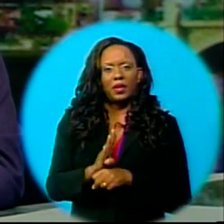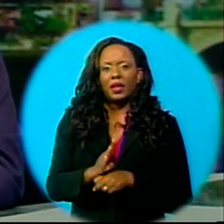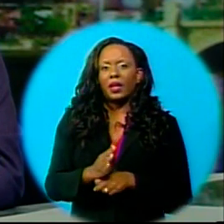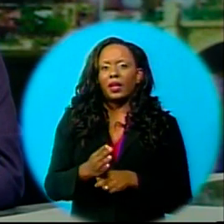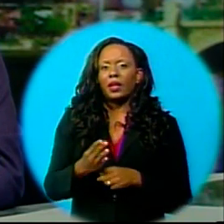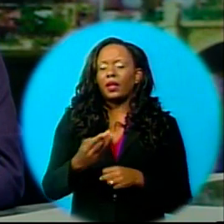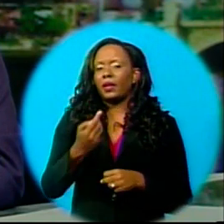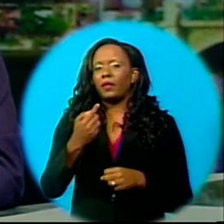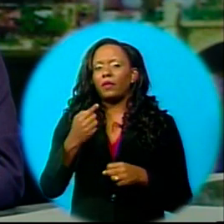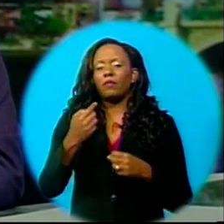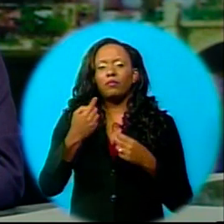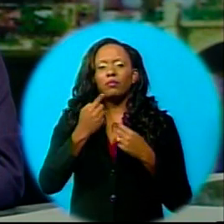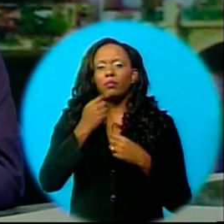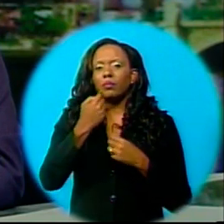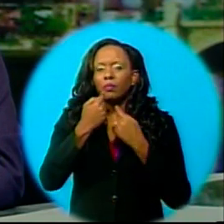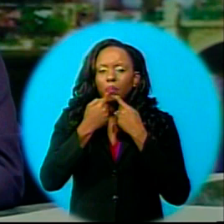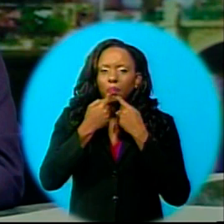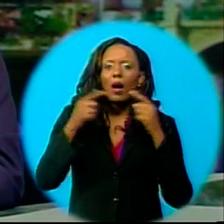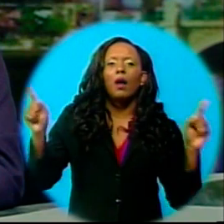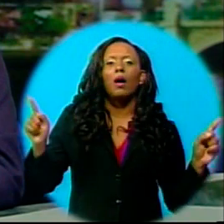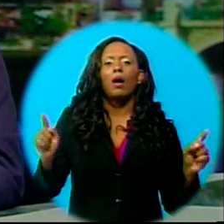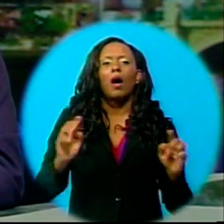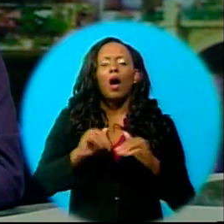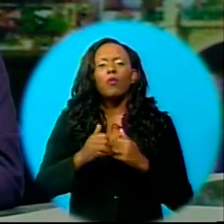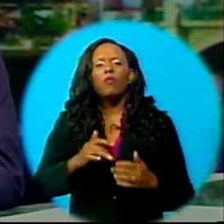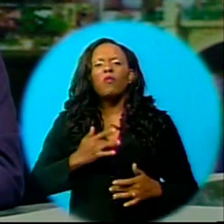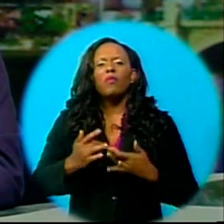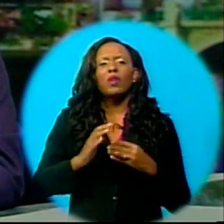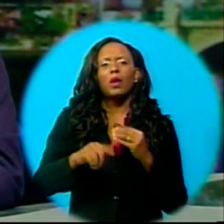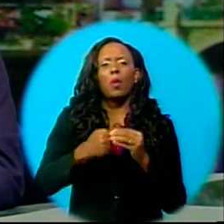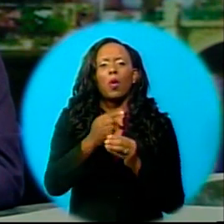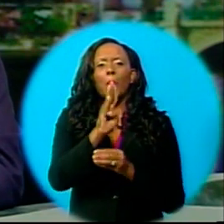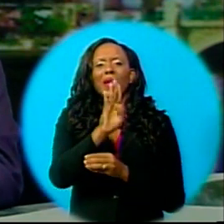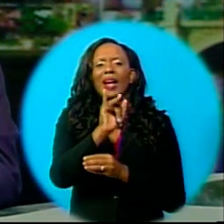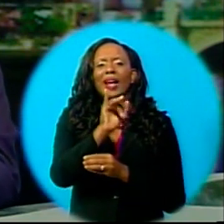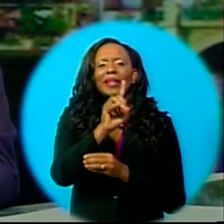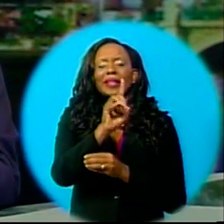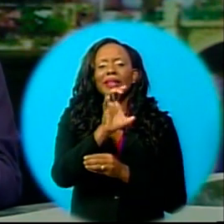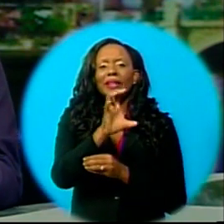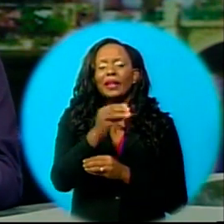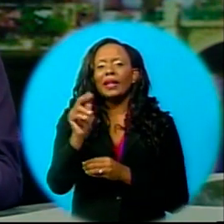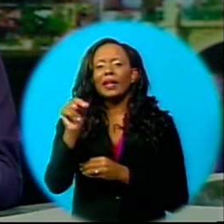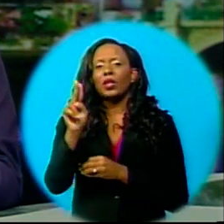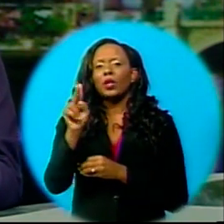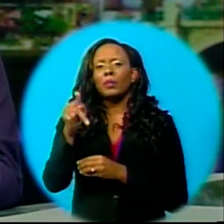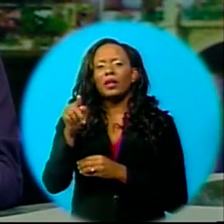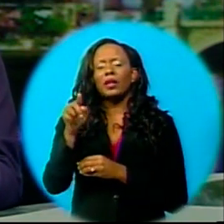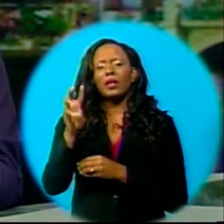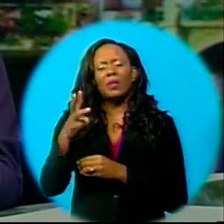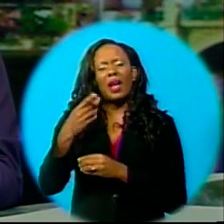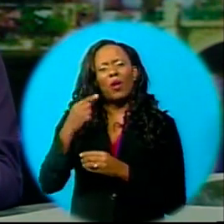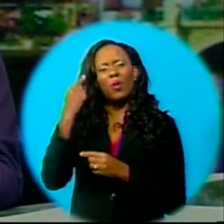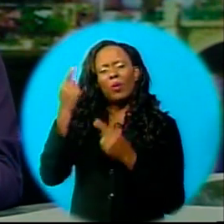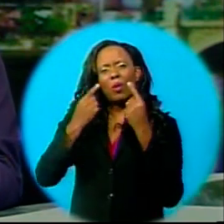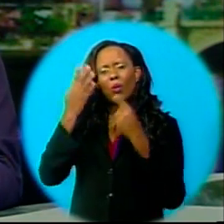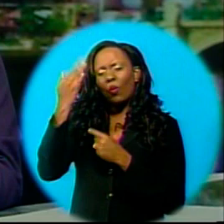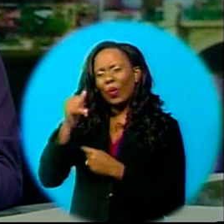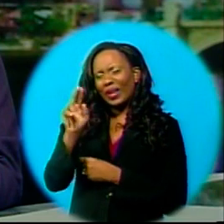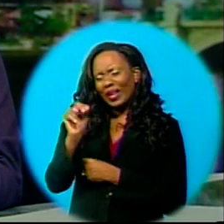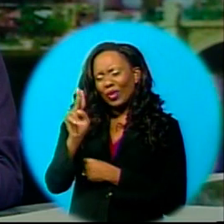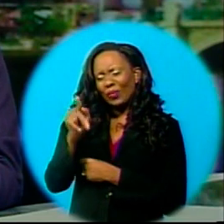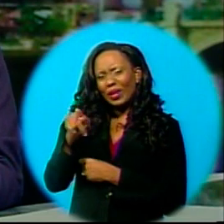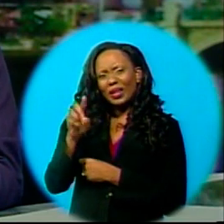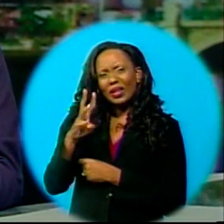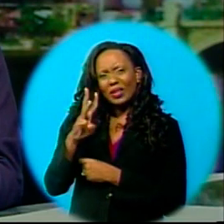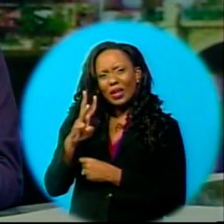the BIDC-NUPW impasse, he's questioning the union's position on escalating industrial action, even though the matter has